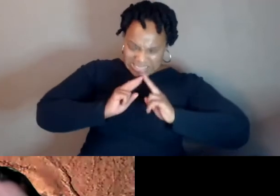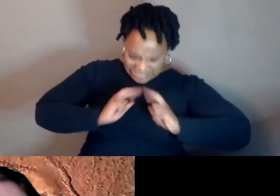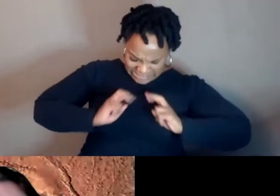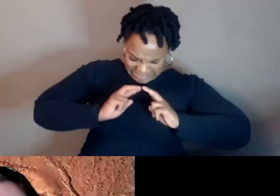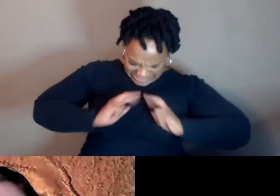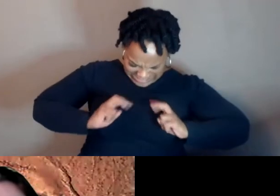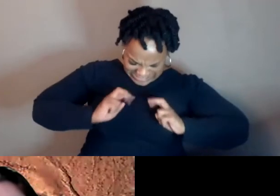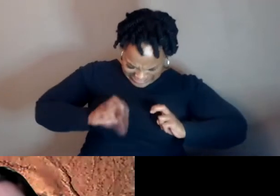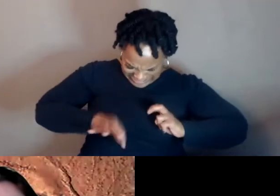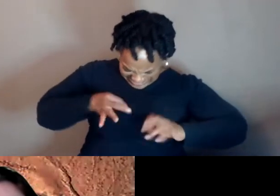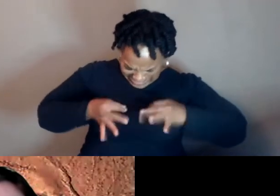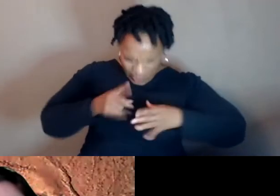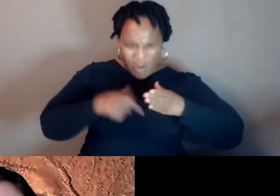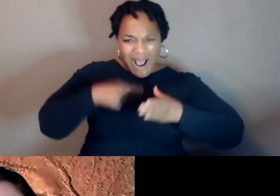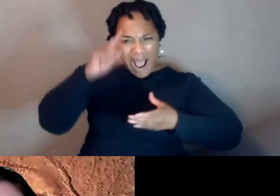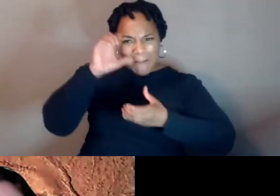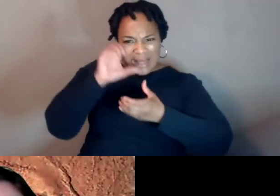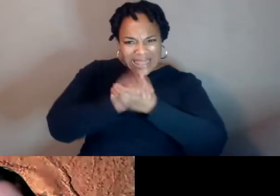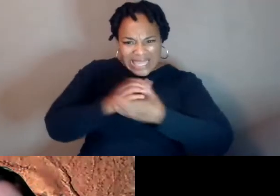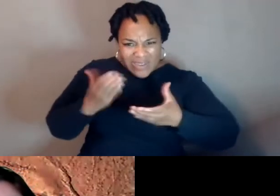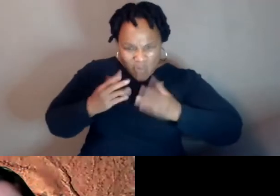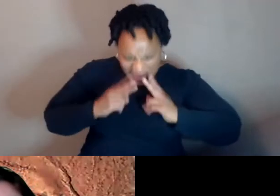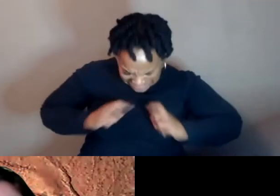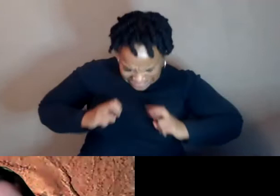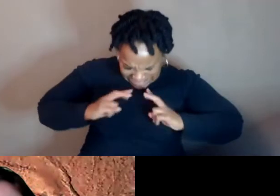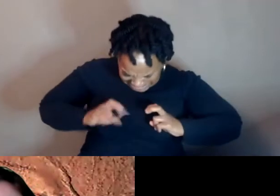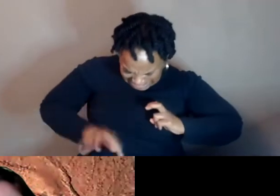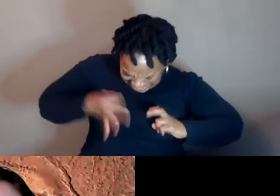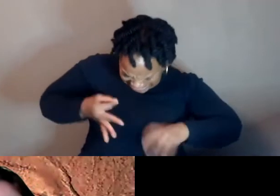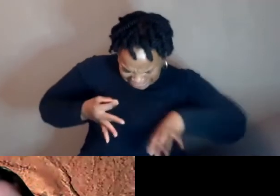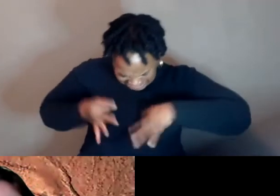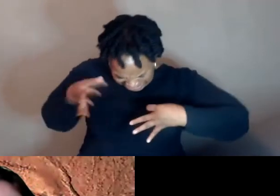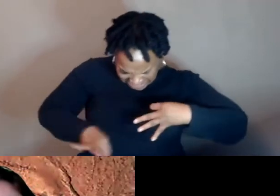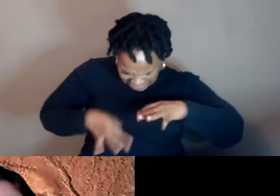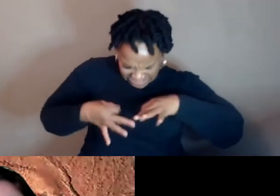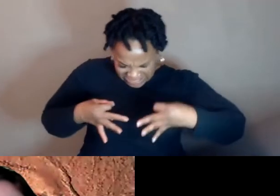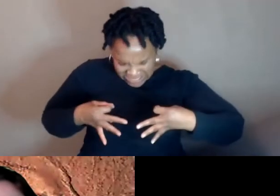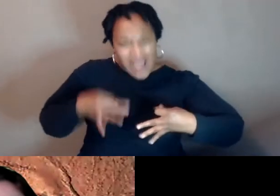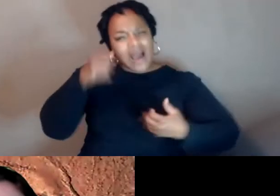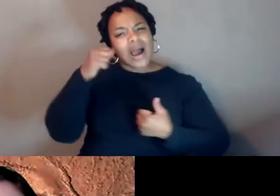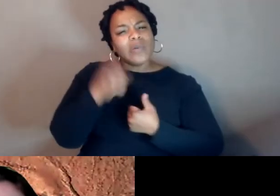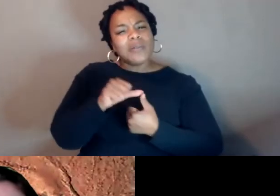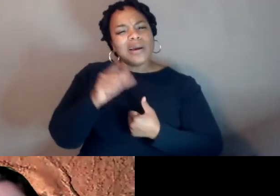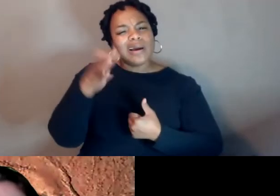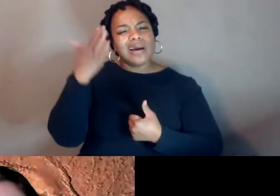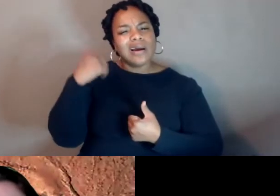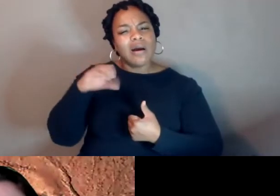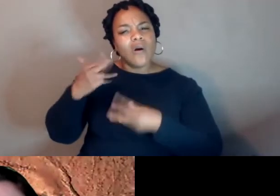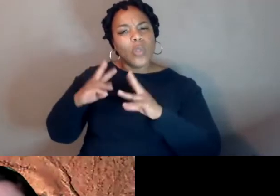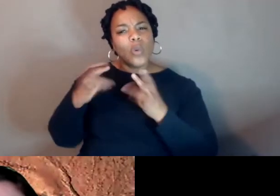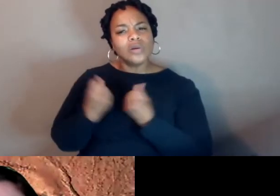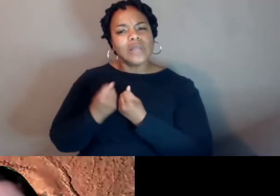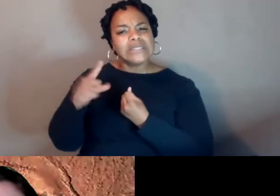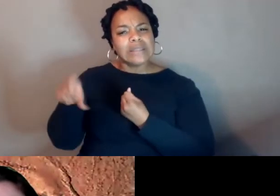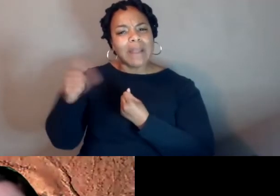remember at a workshop, someone asked me a similar question. And I said, you have to know what